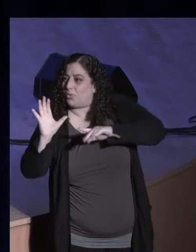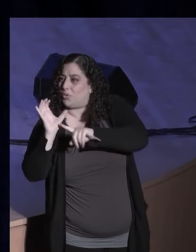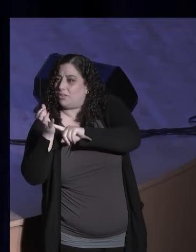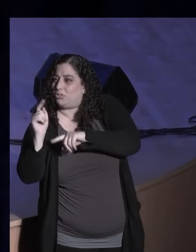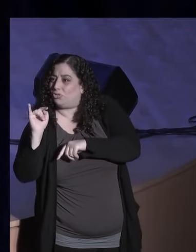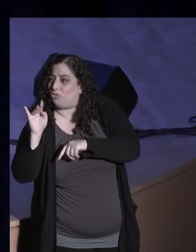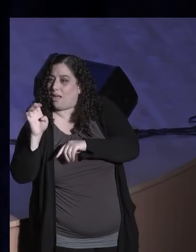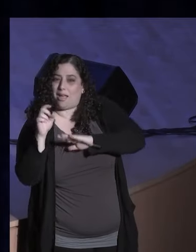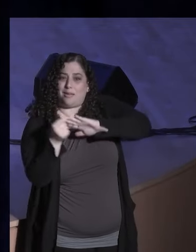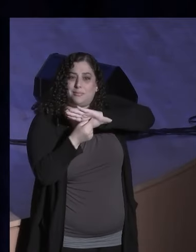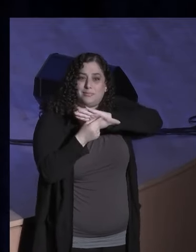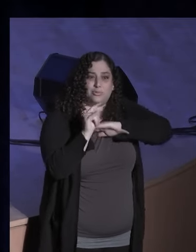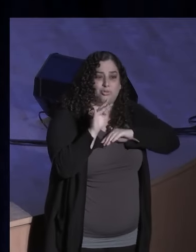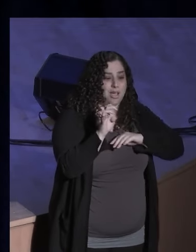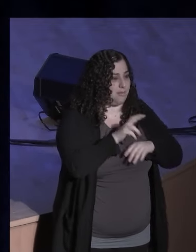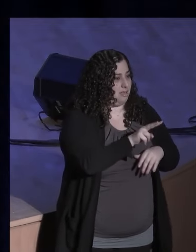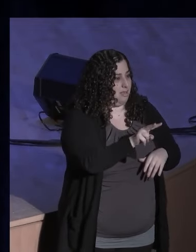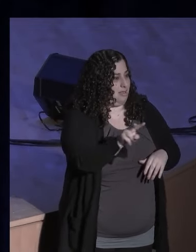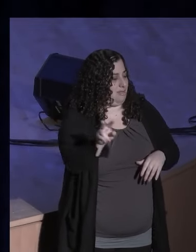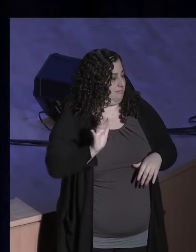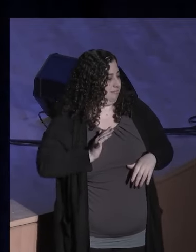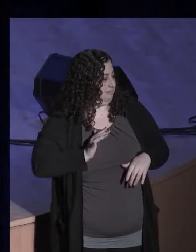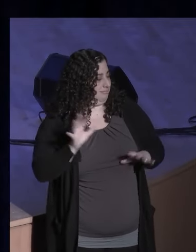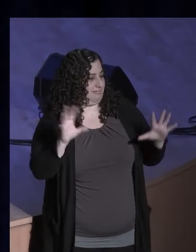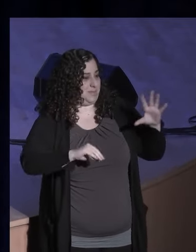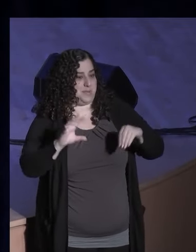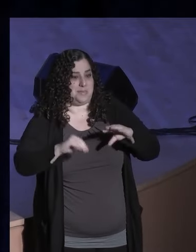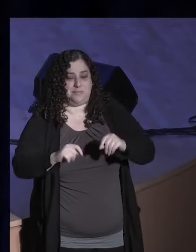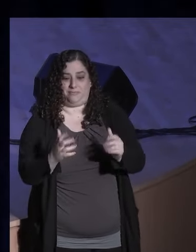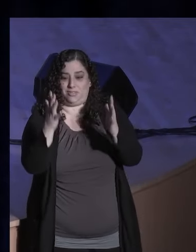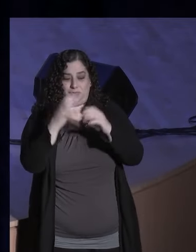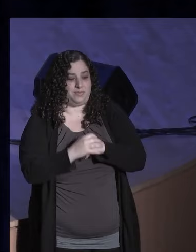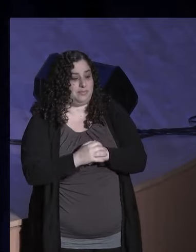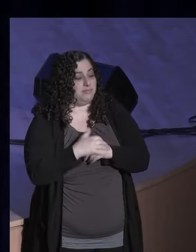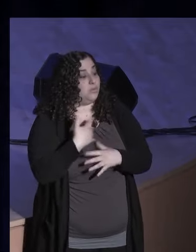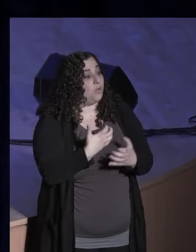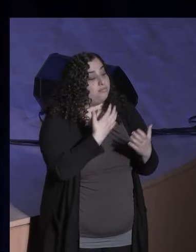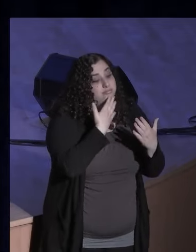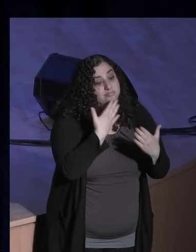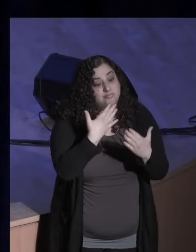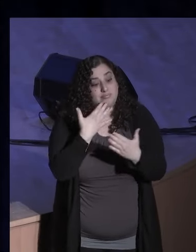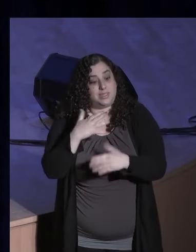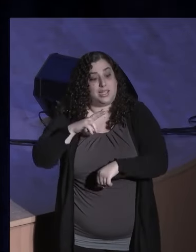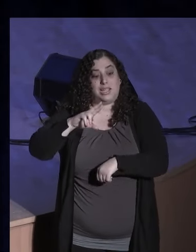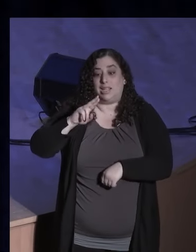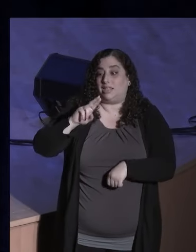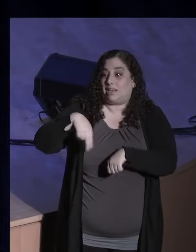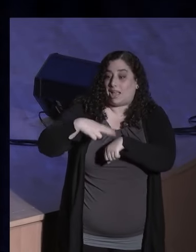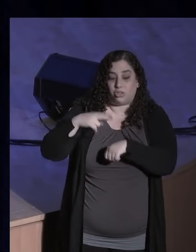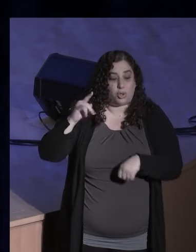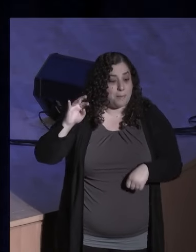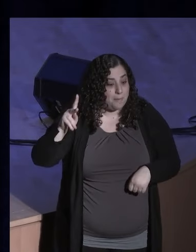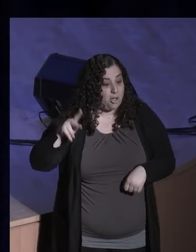hemisphere. So, I would like to thank the National Park Service, particularly National Mall Superintendent